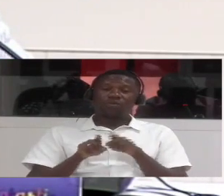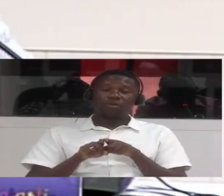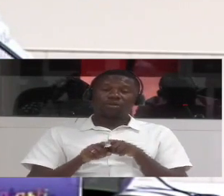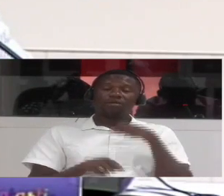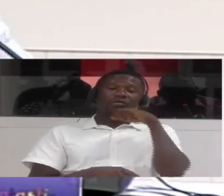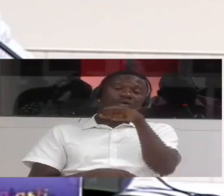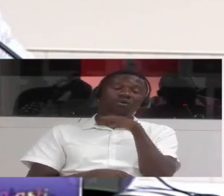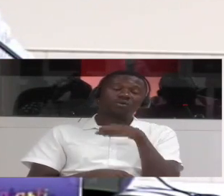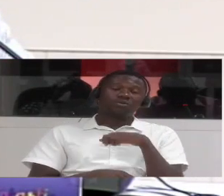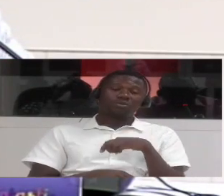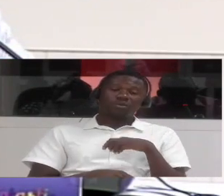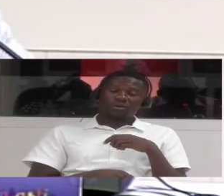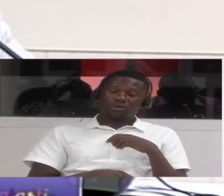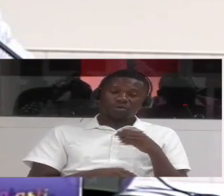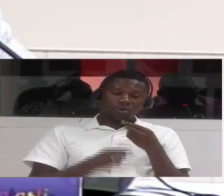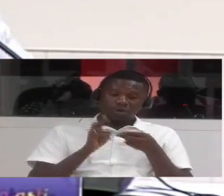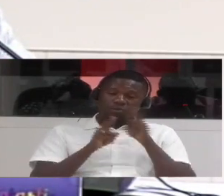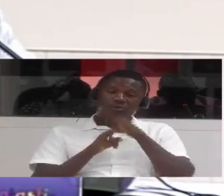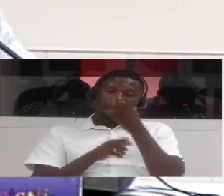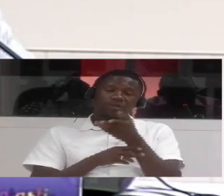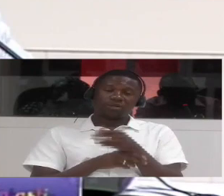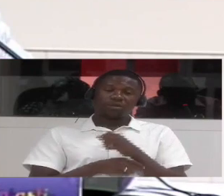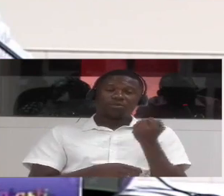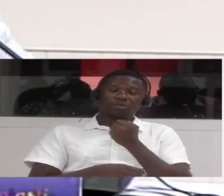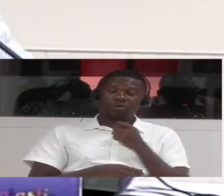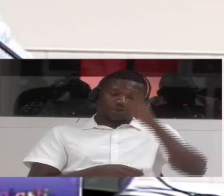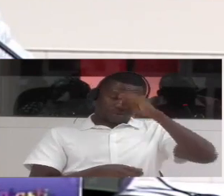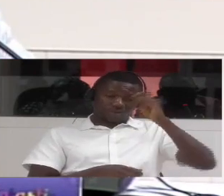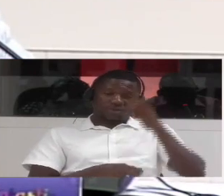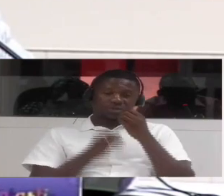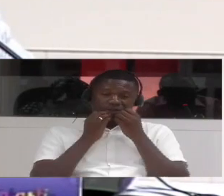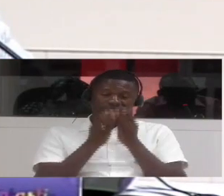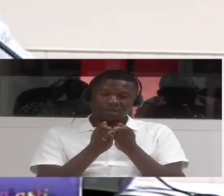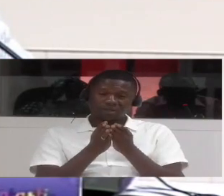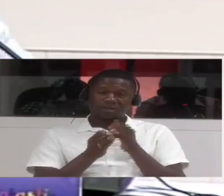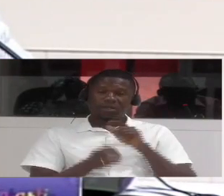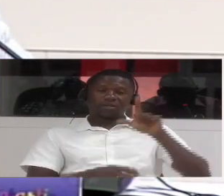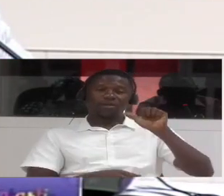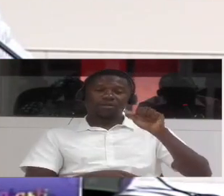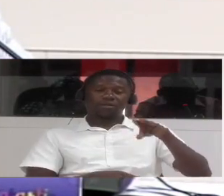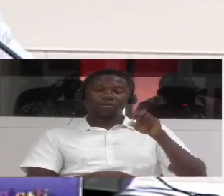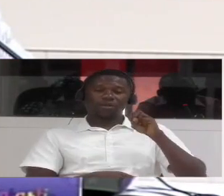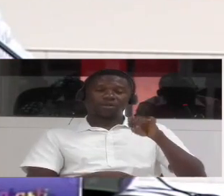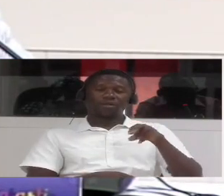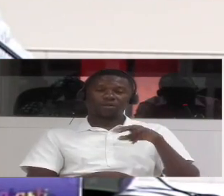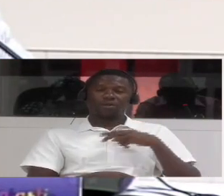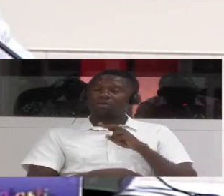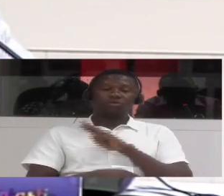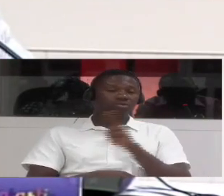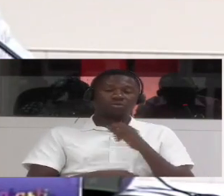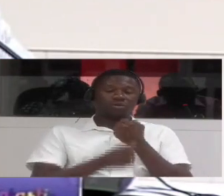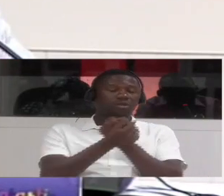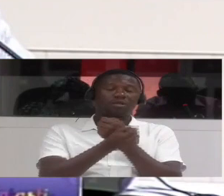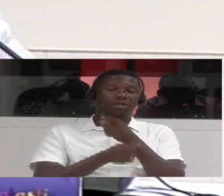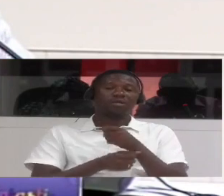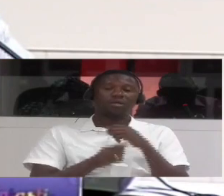false publication because the police said that Lamin Sanyang was not being detained at Mile 2. He was